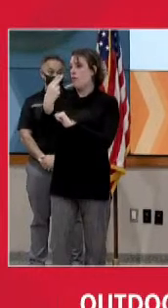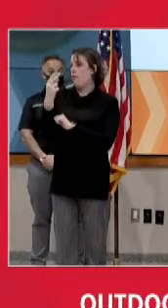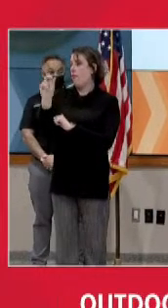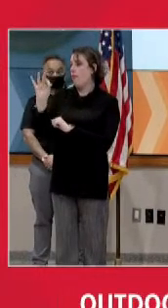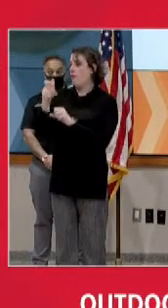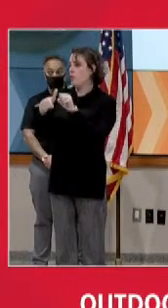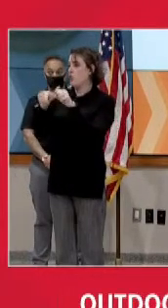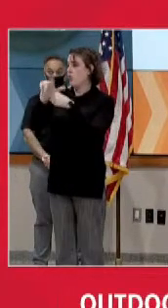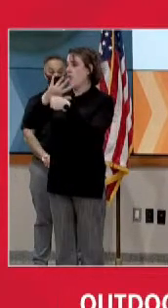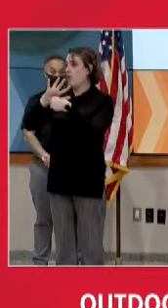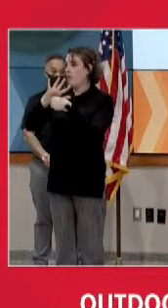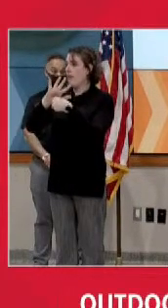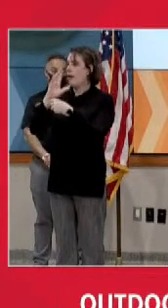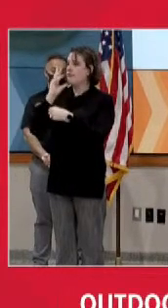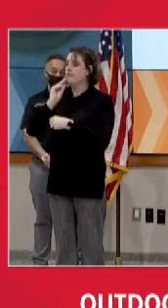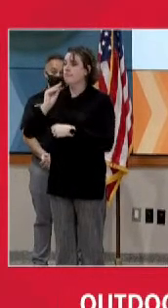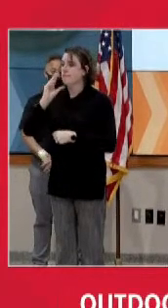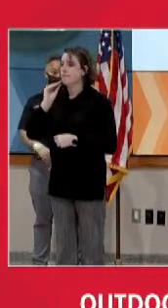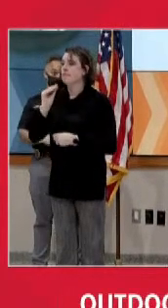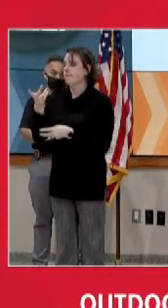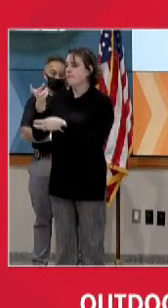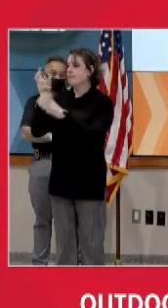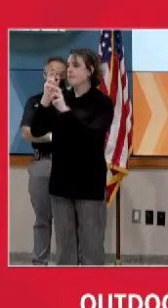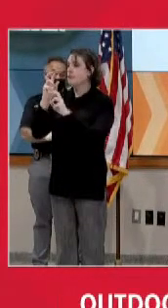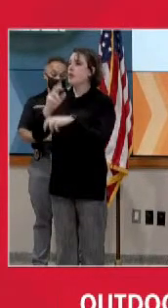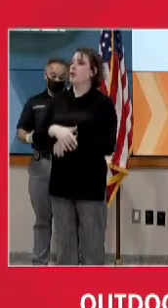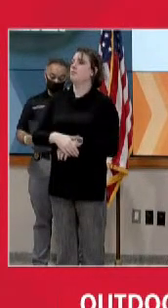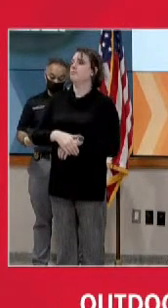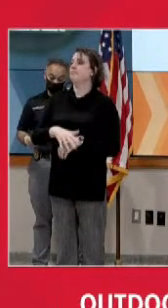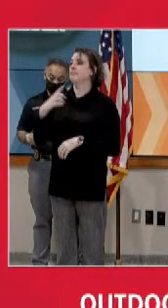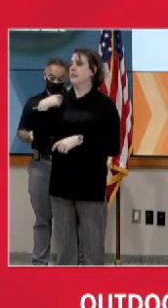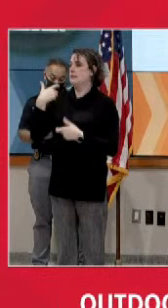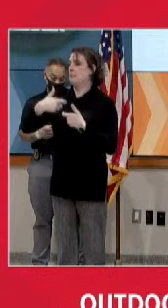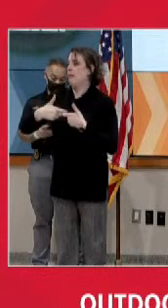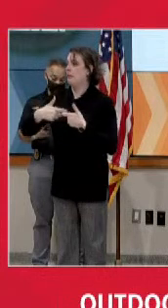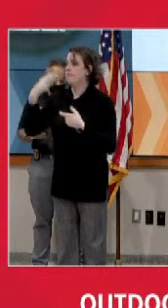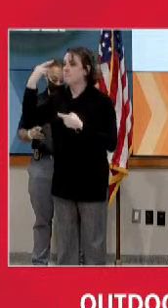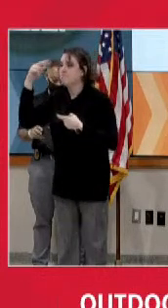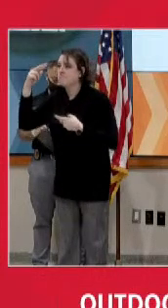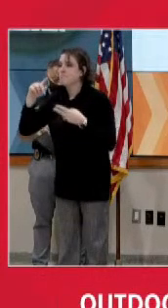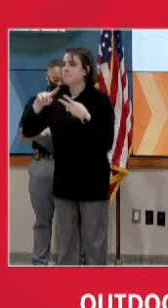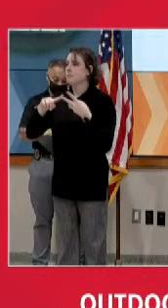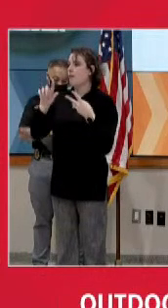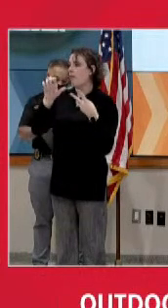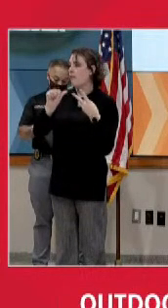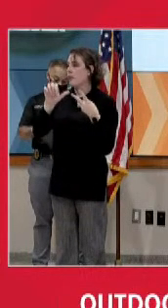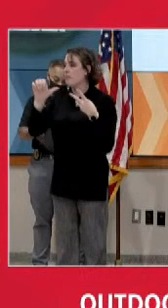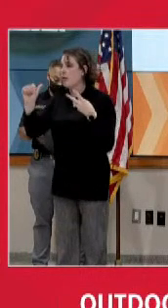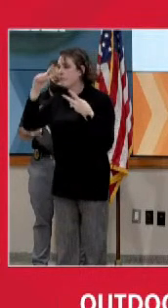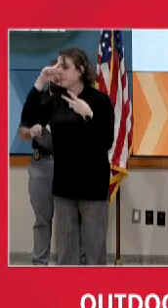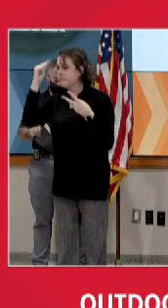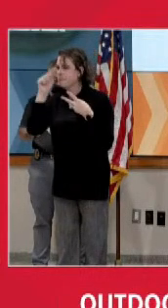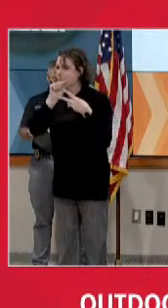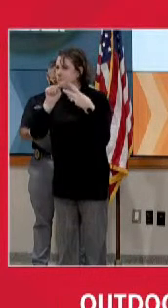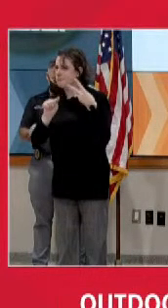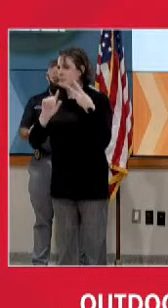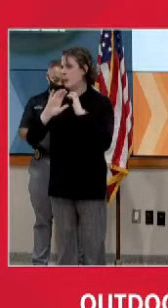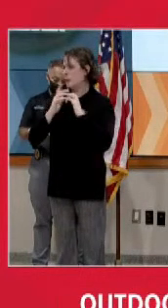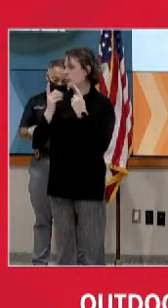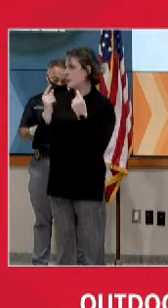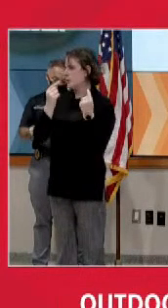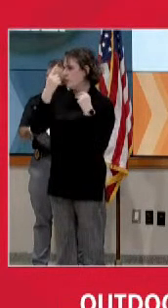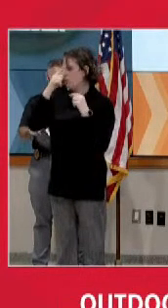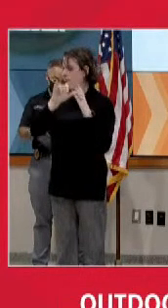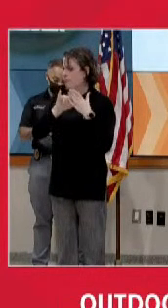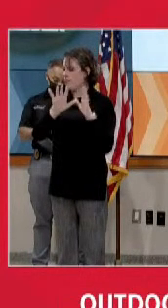county are Hispanics and African Americans. What measures does the county plan to take regarding that?